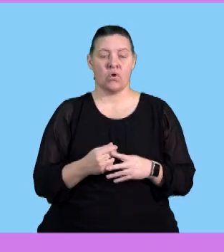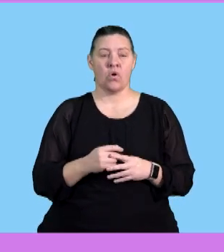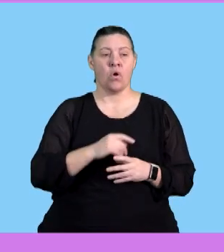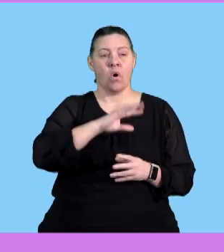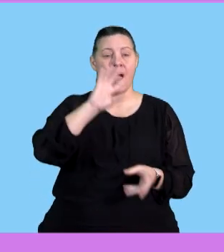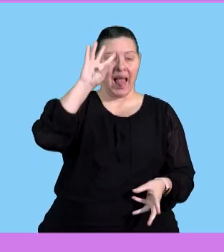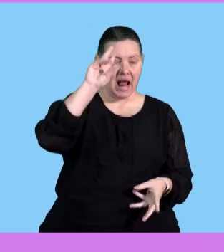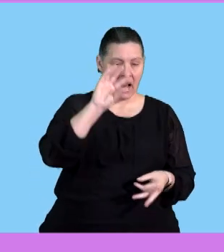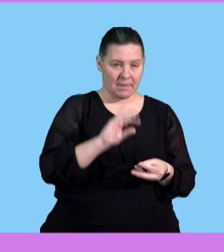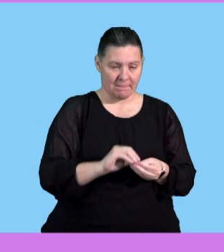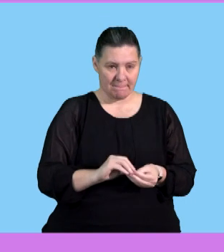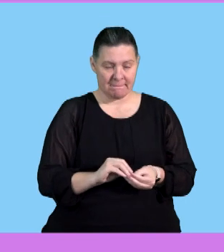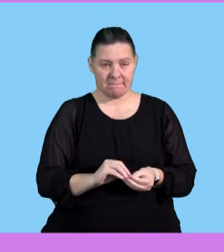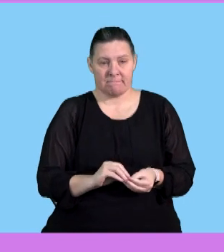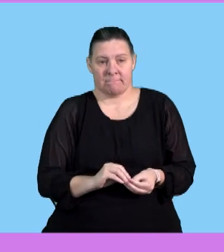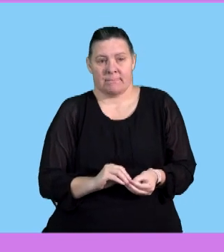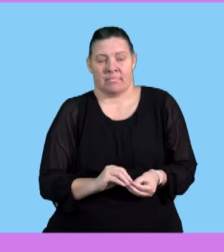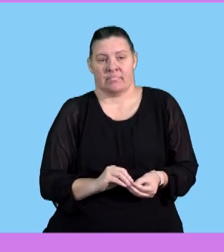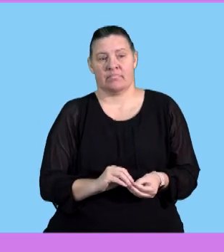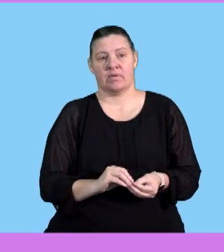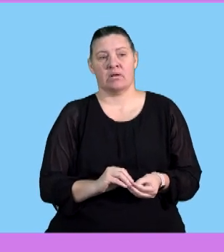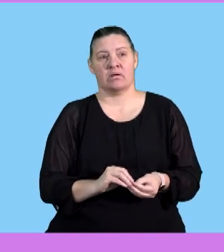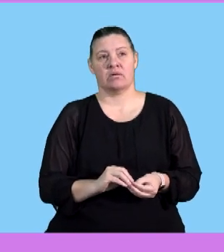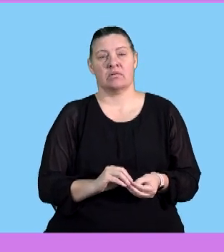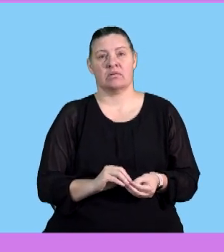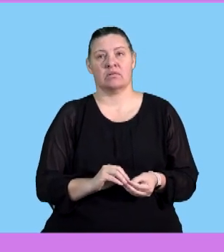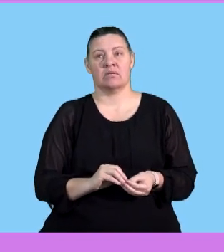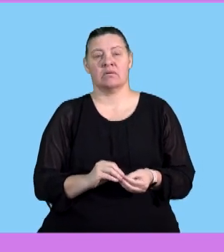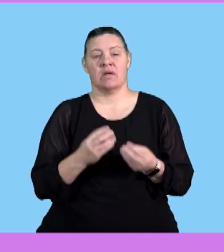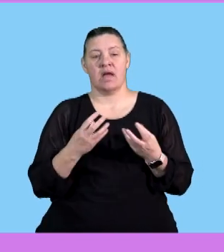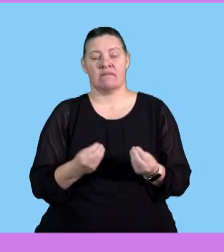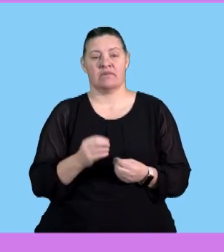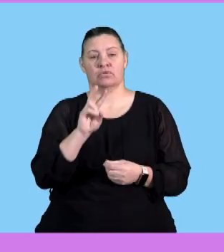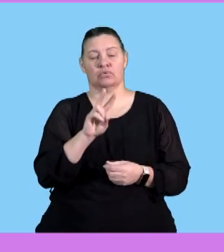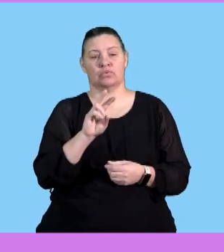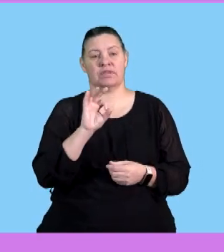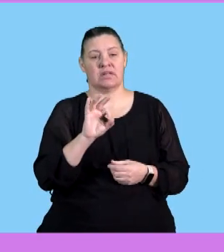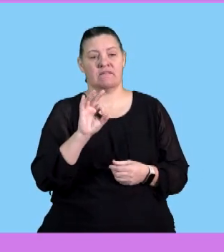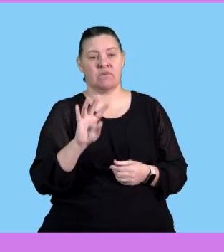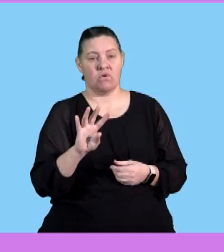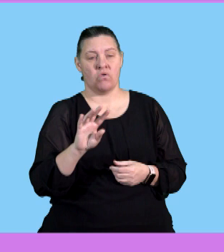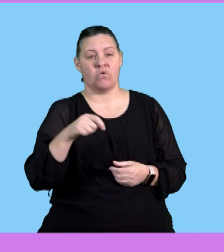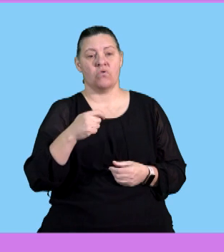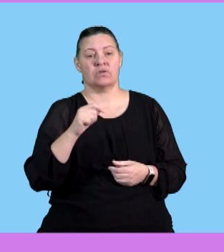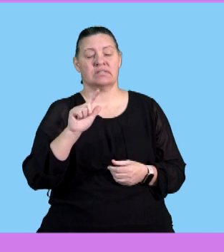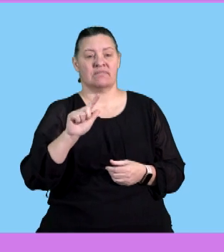421.74. So adding all these costs, we are having